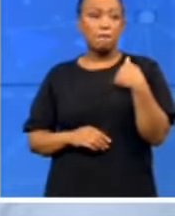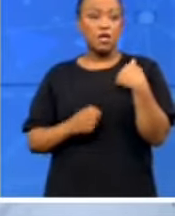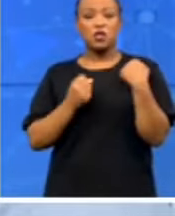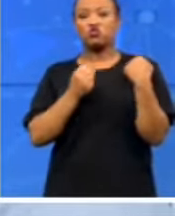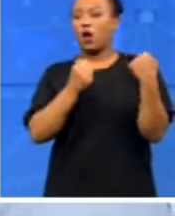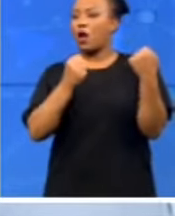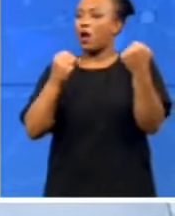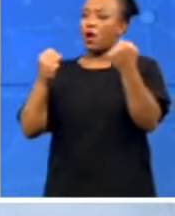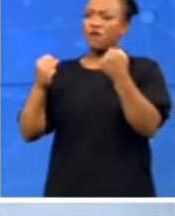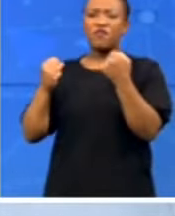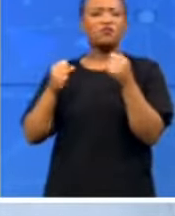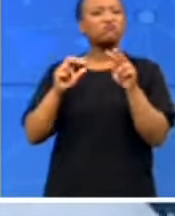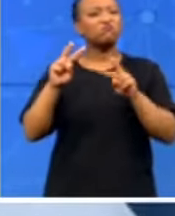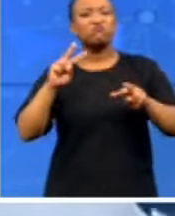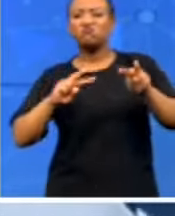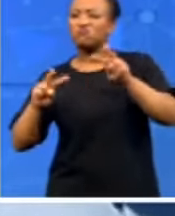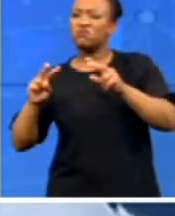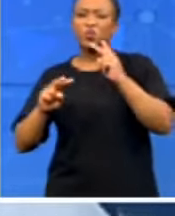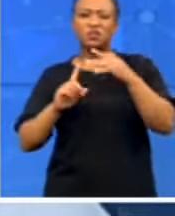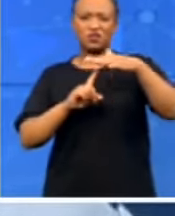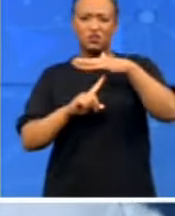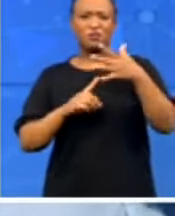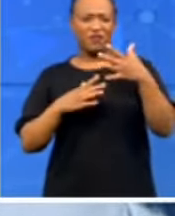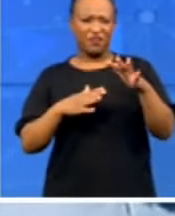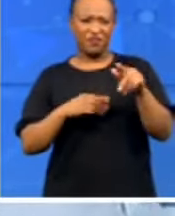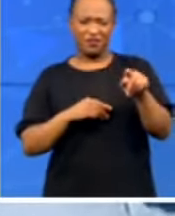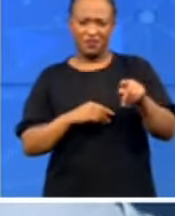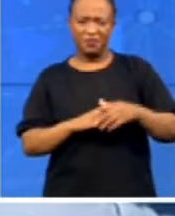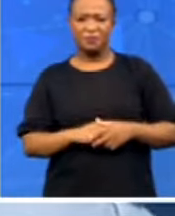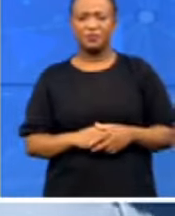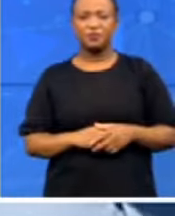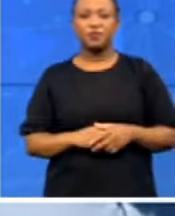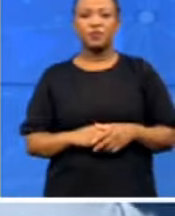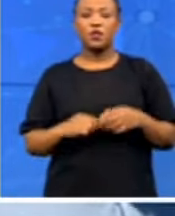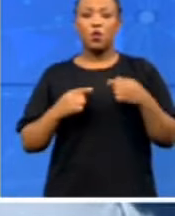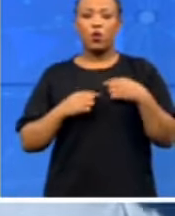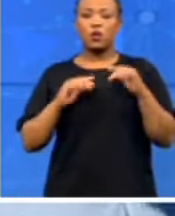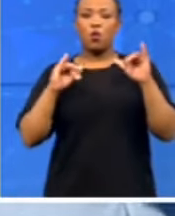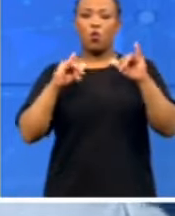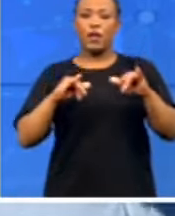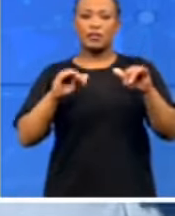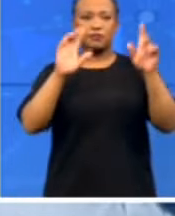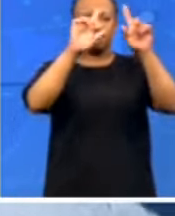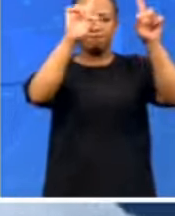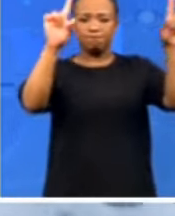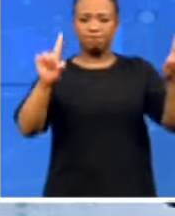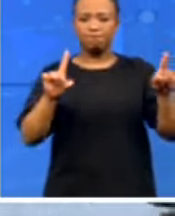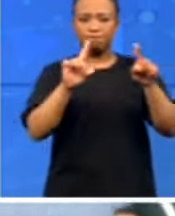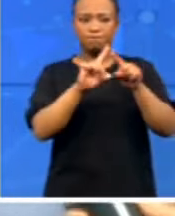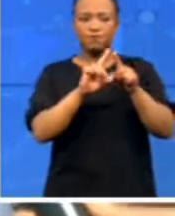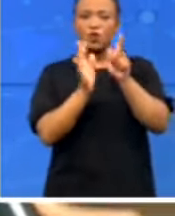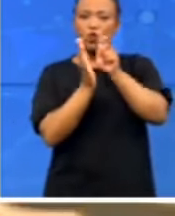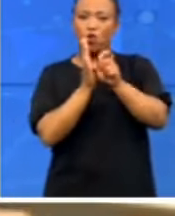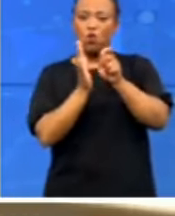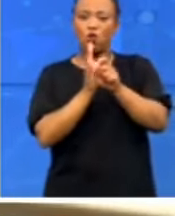the situation is. While we are awaiting that signage, we do have law enforcement officers that are on the ground diverting